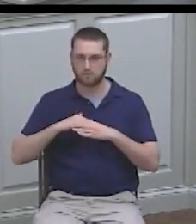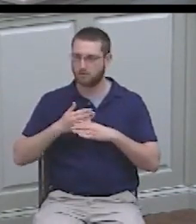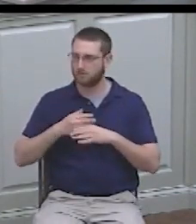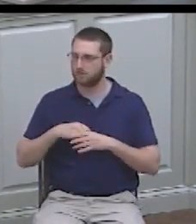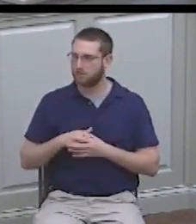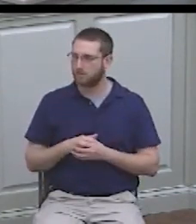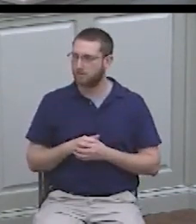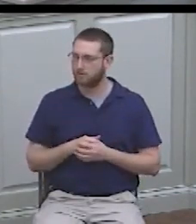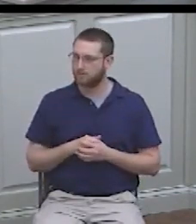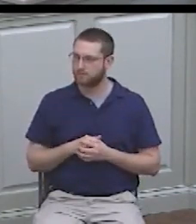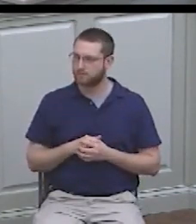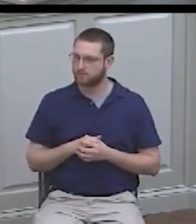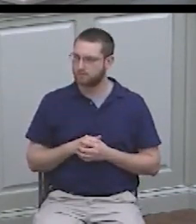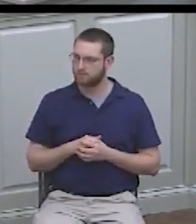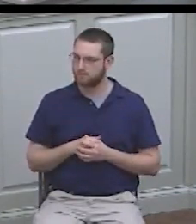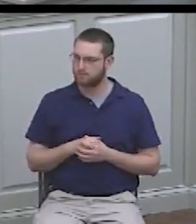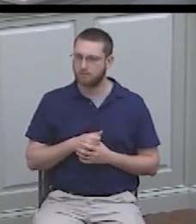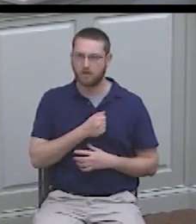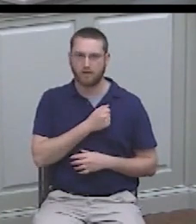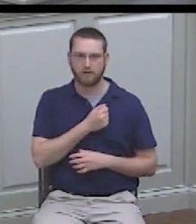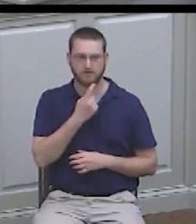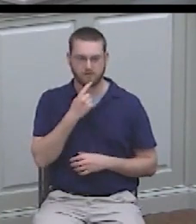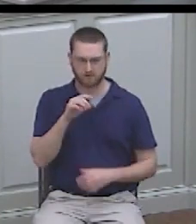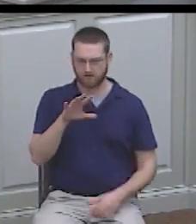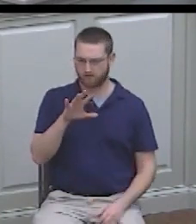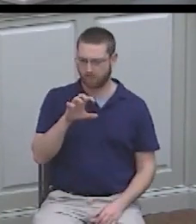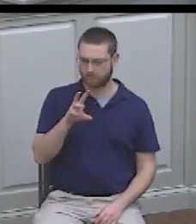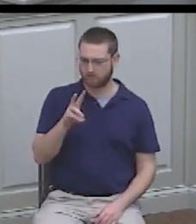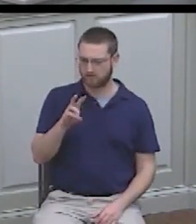And that big number,